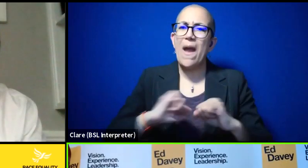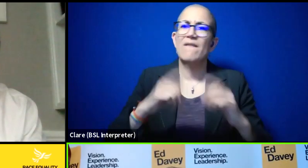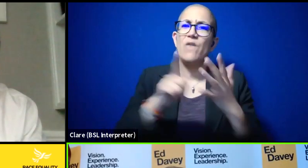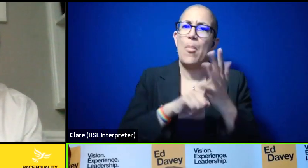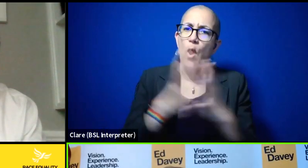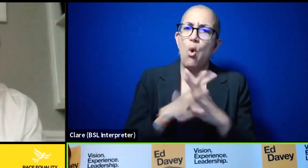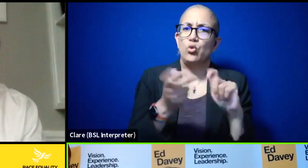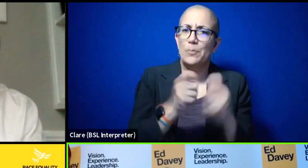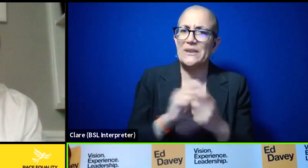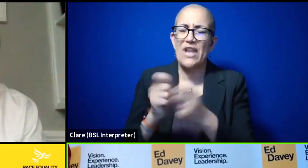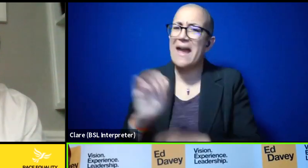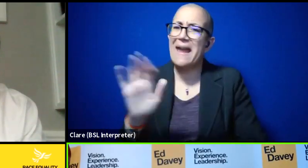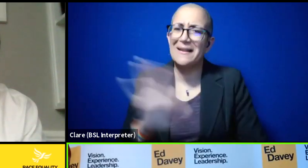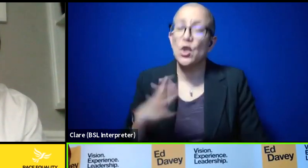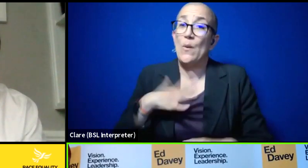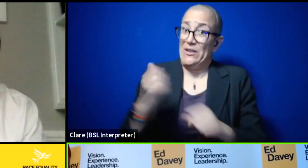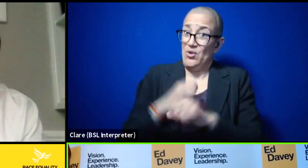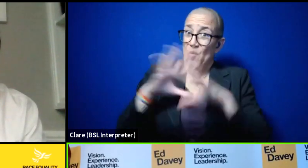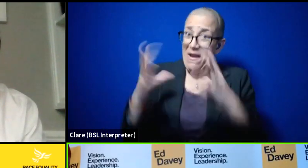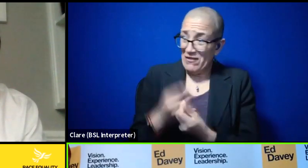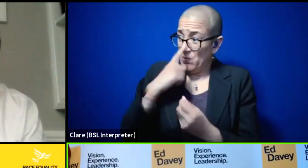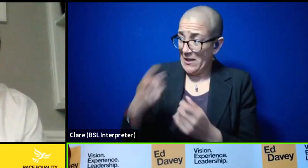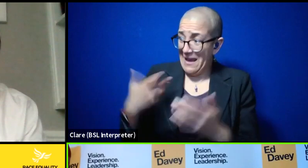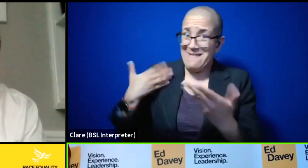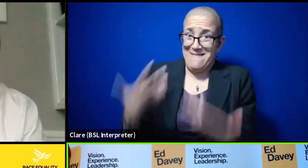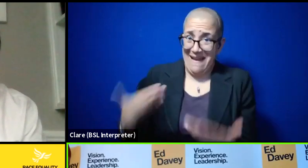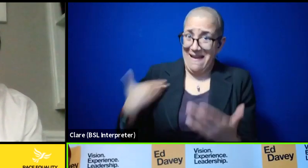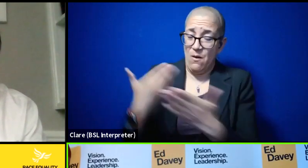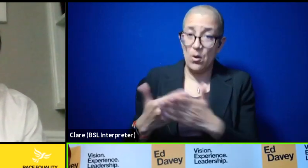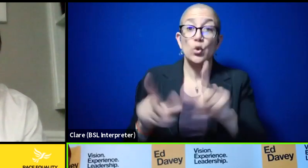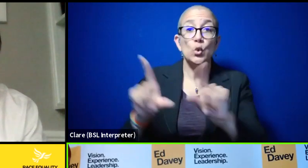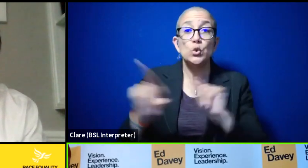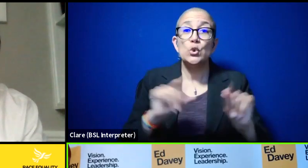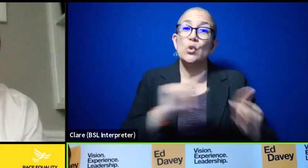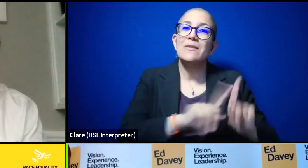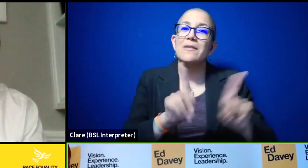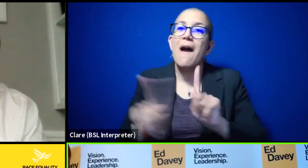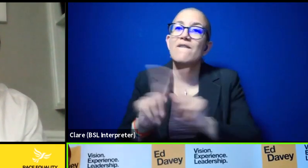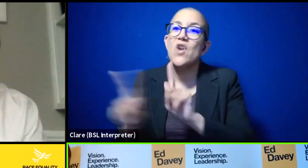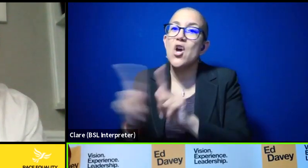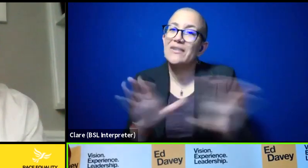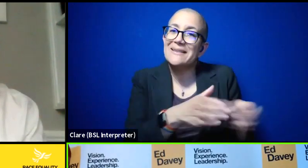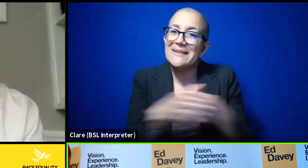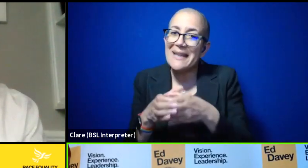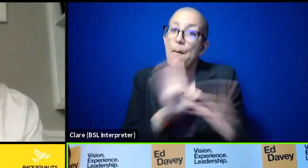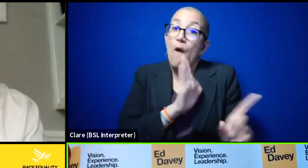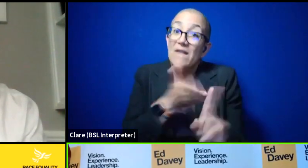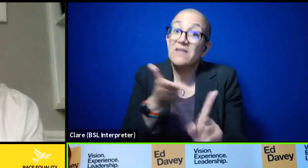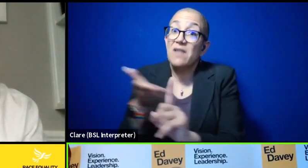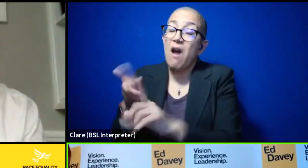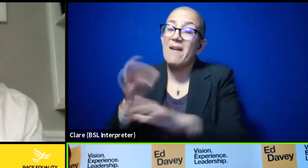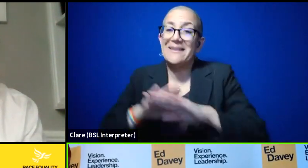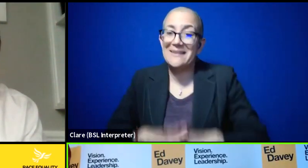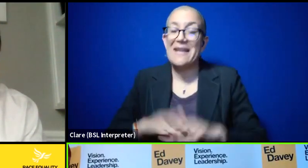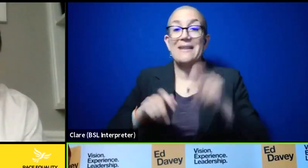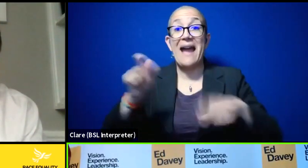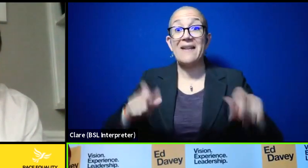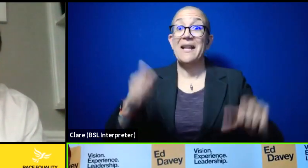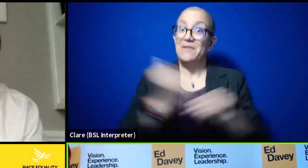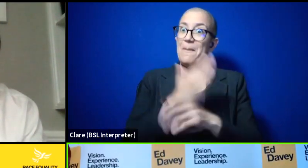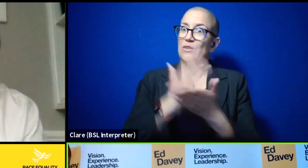do everything we can now to select a diverse team of target C candidates that ensures our party looks like modern